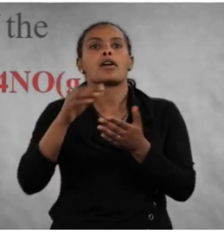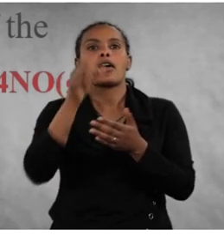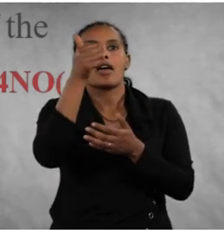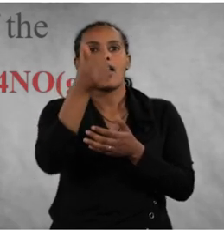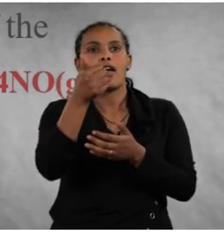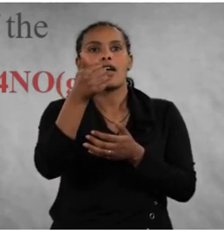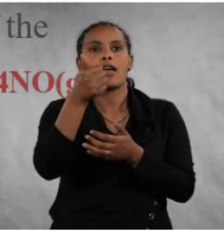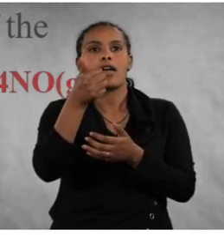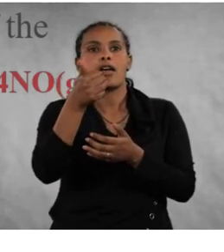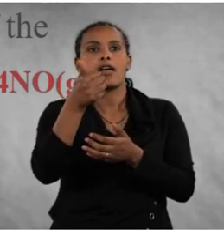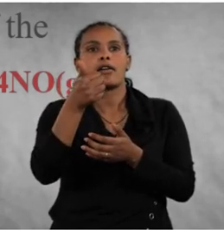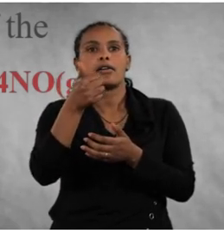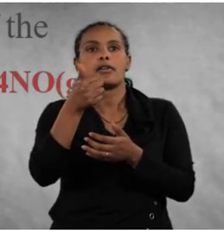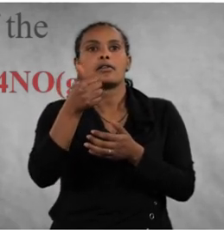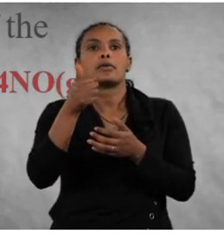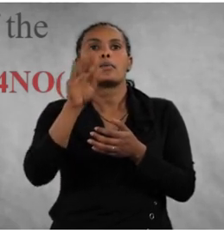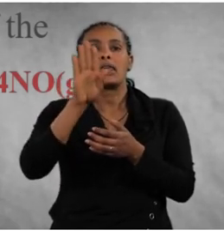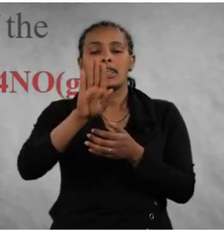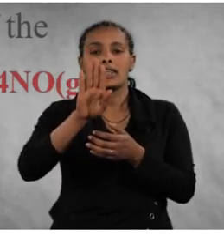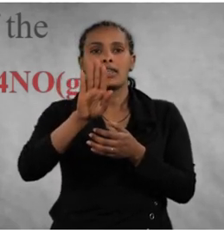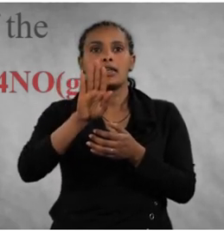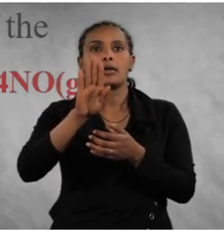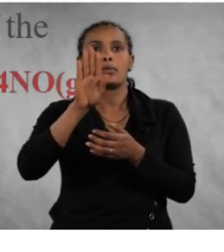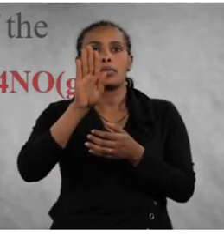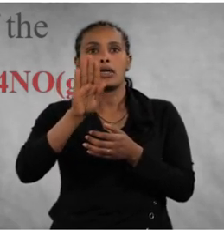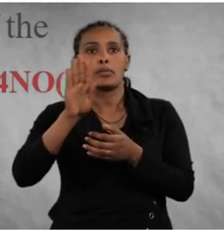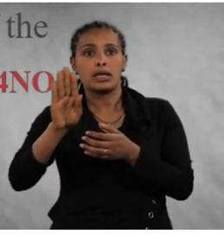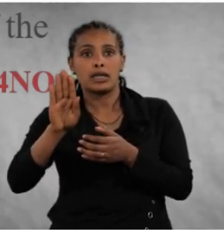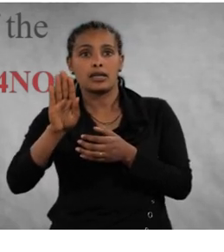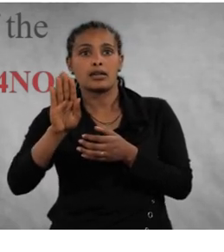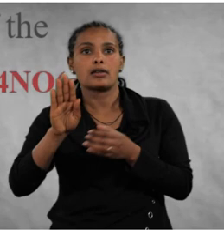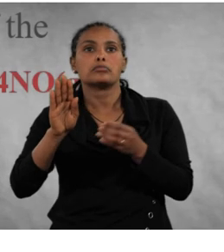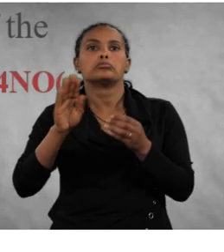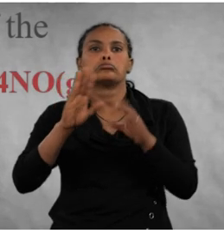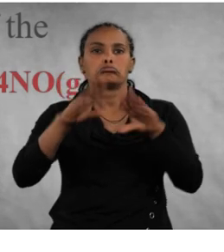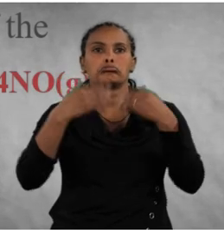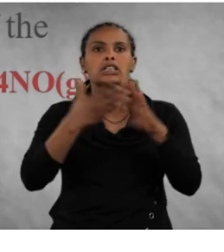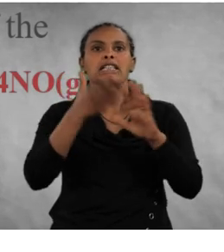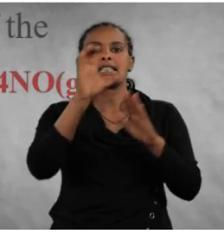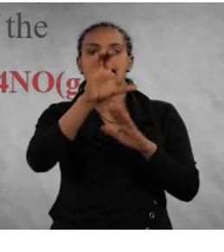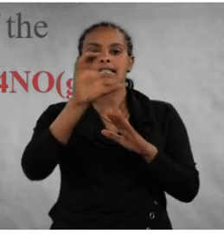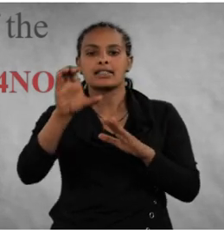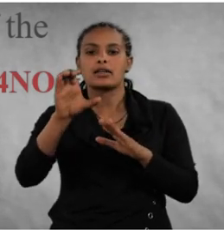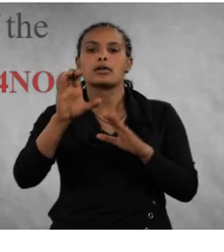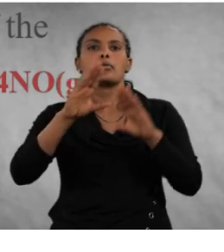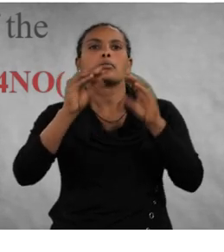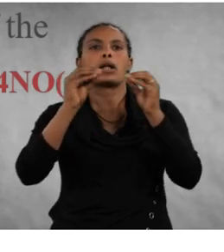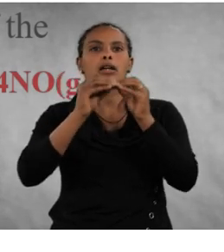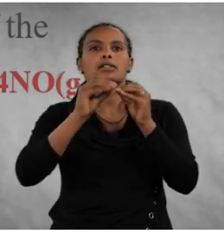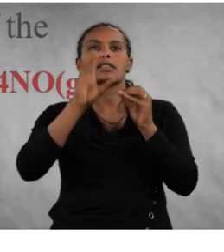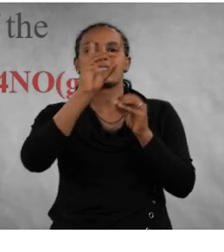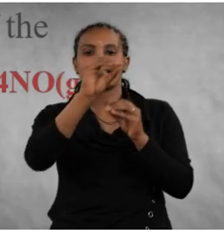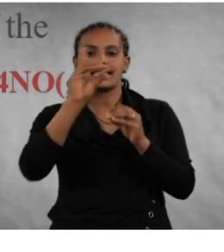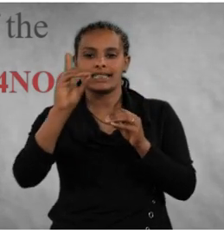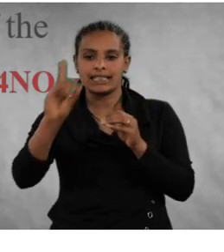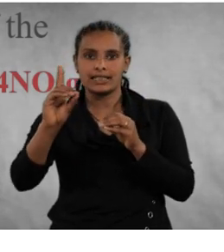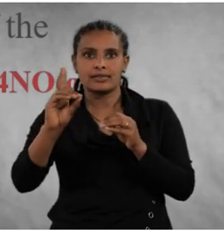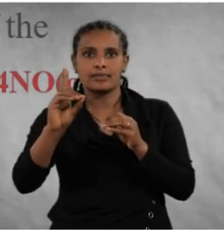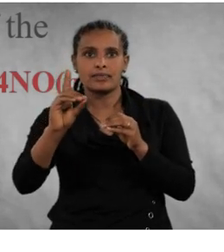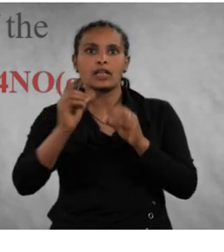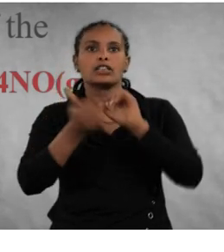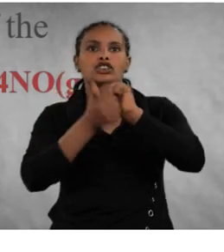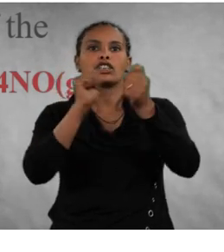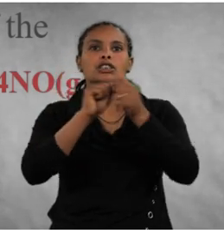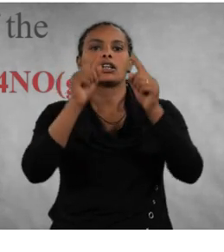AM plus BB to form CC plus DD, changing